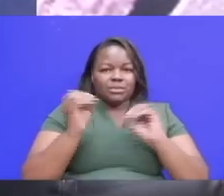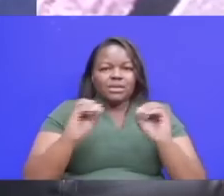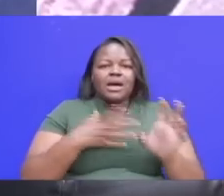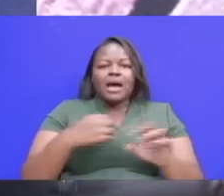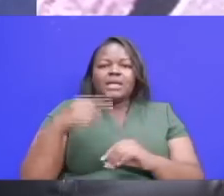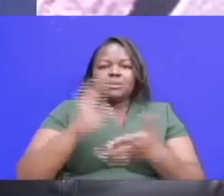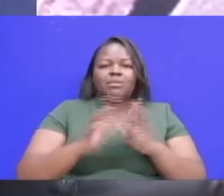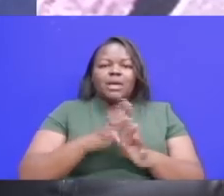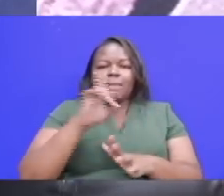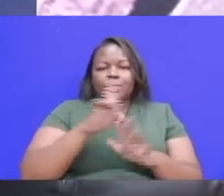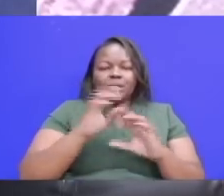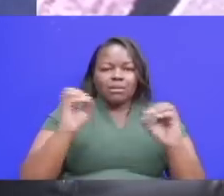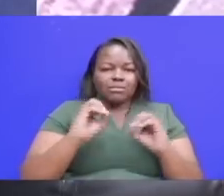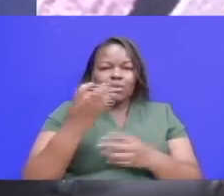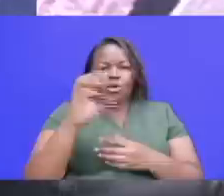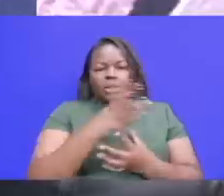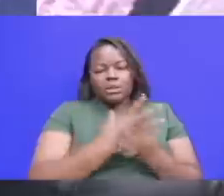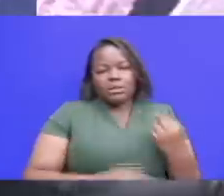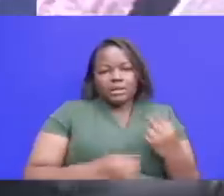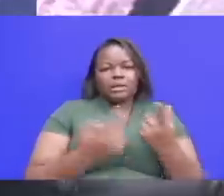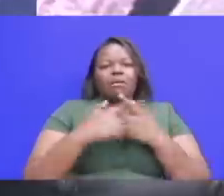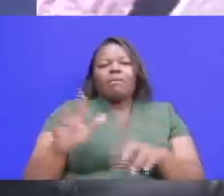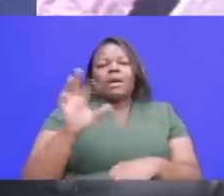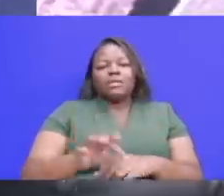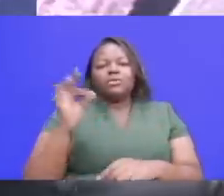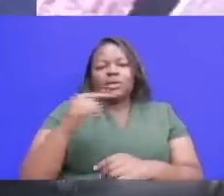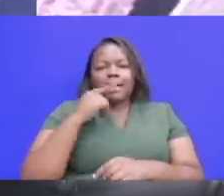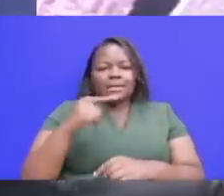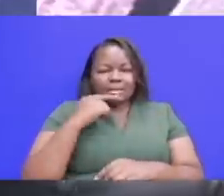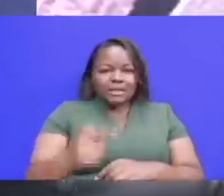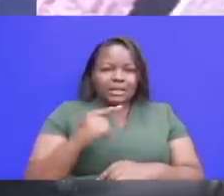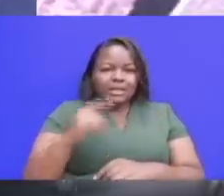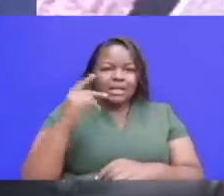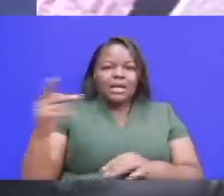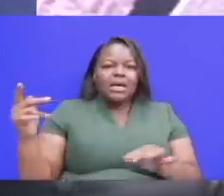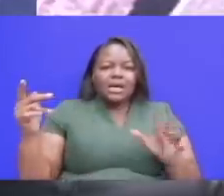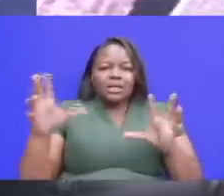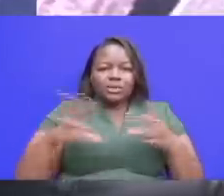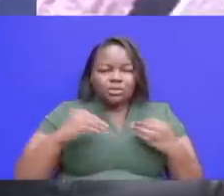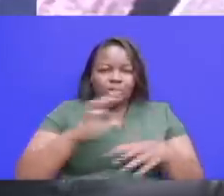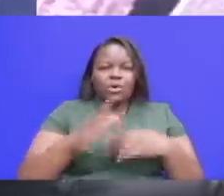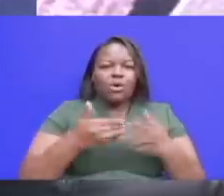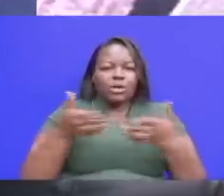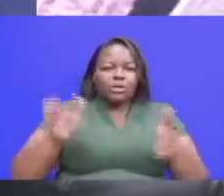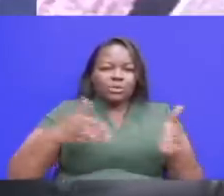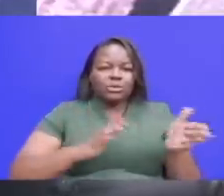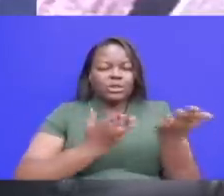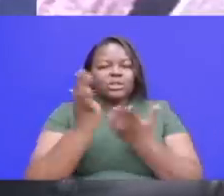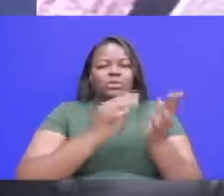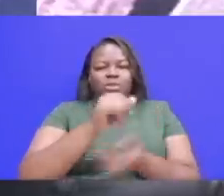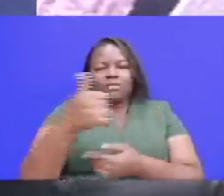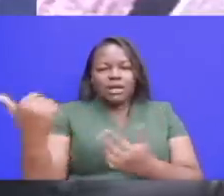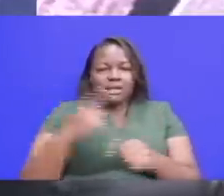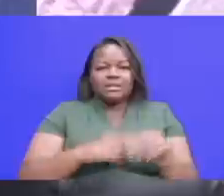become bitter or depressed. Instead, he seized every opportunity to help and even to serve others. When